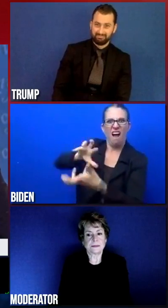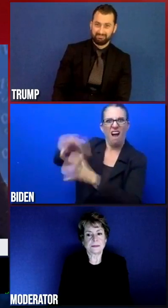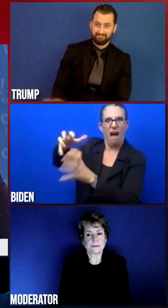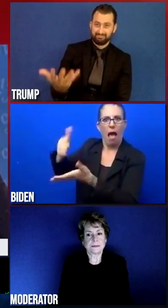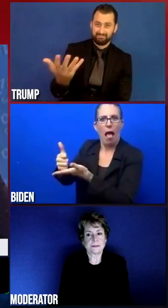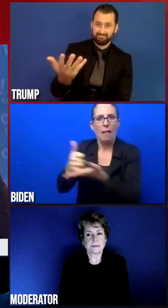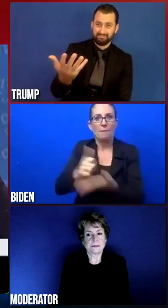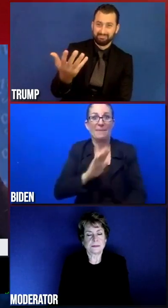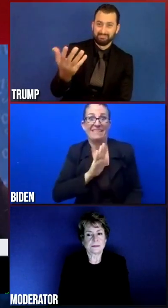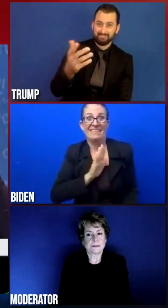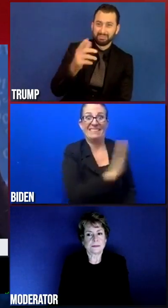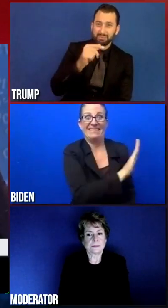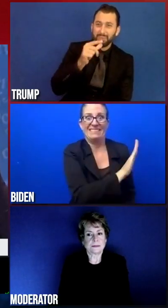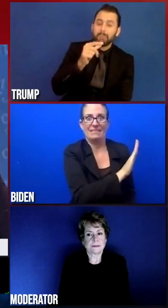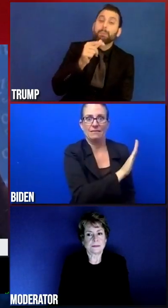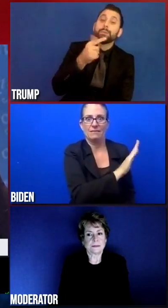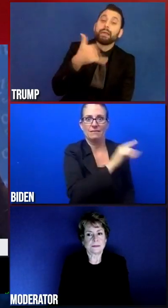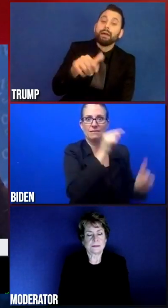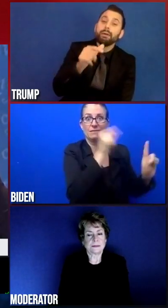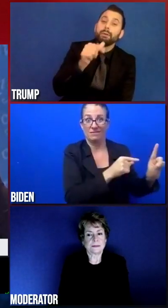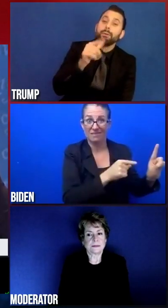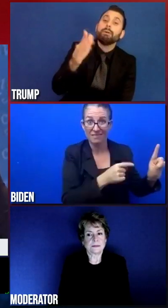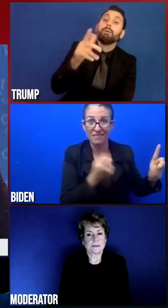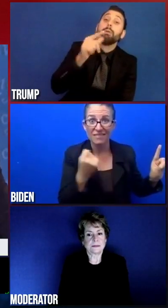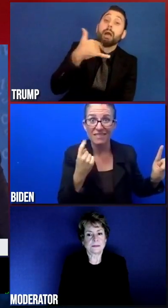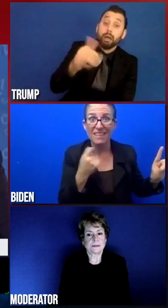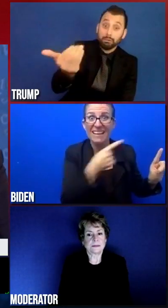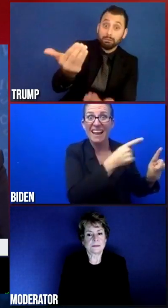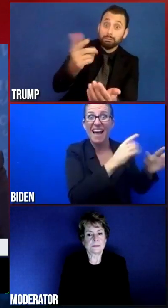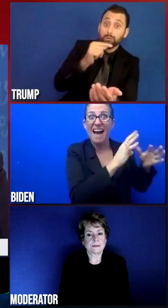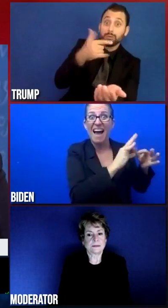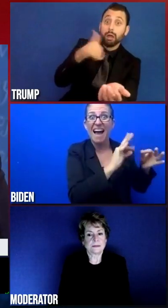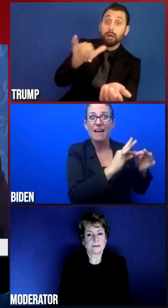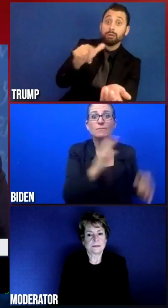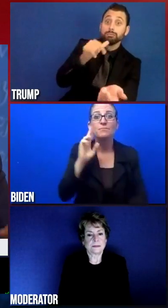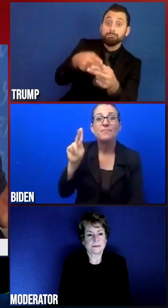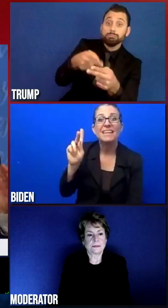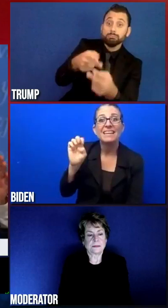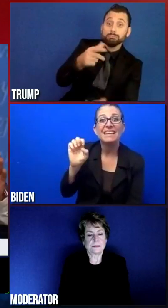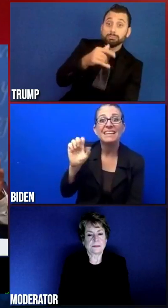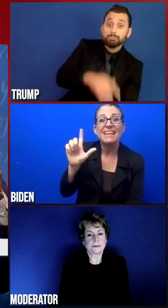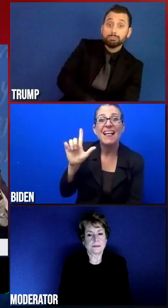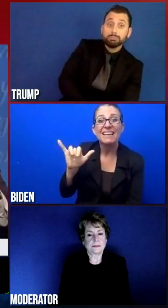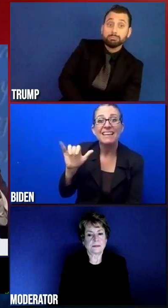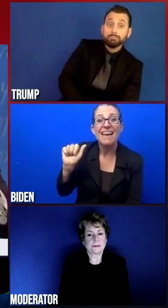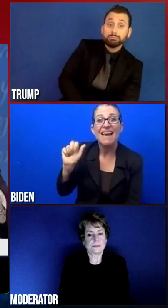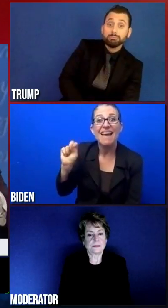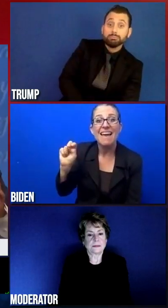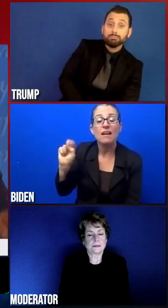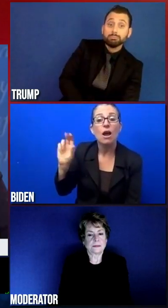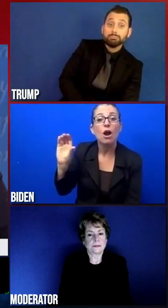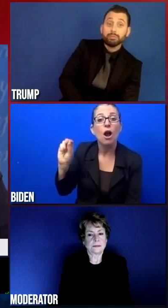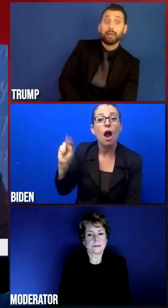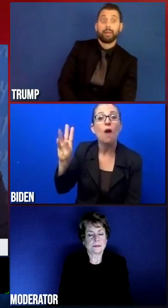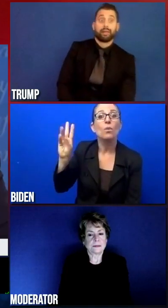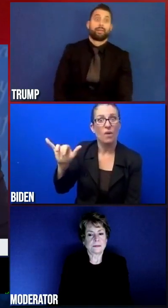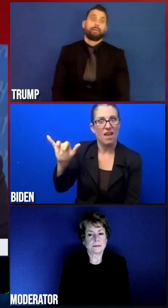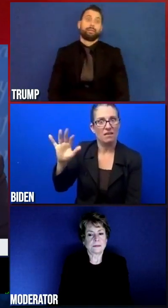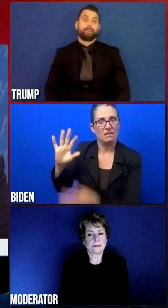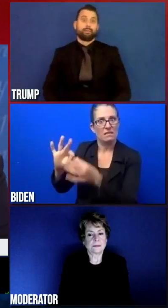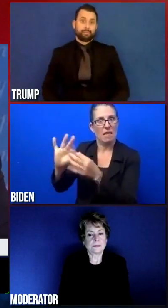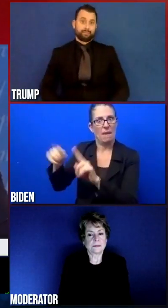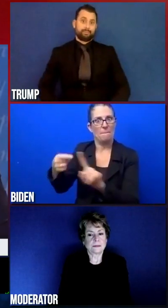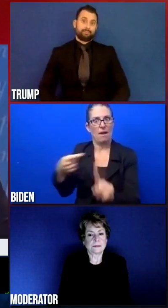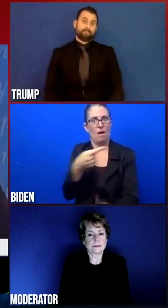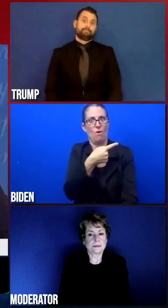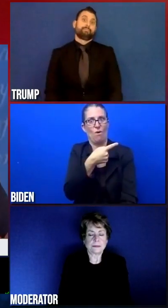I think Kellyanne Conway. I don't think she said that. She said that. And so here's the all right. But here's the point. Go ahead, the point sir. is that